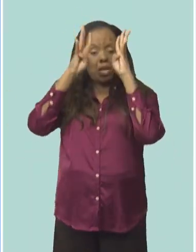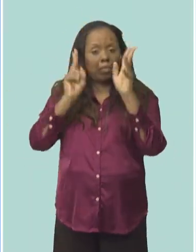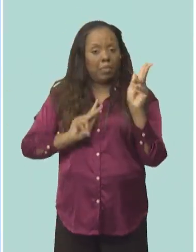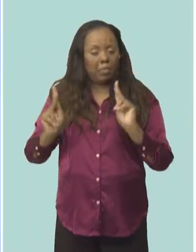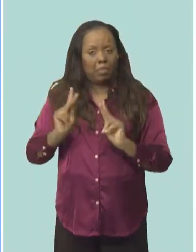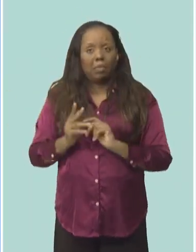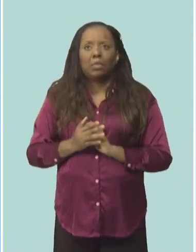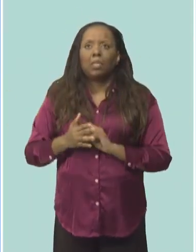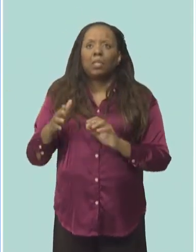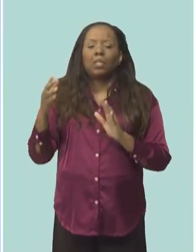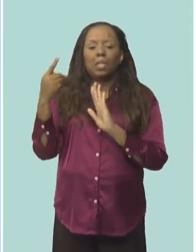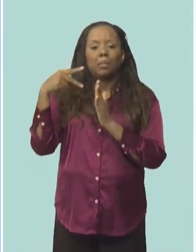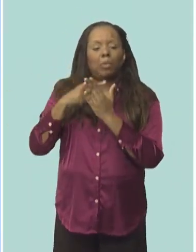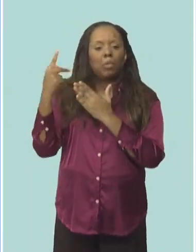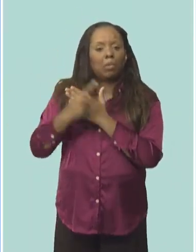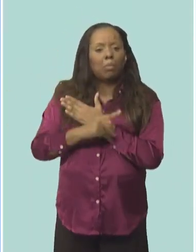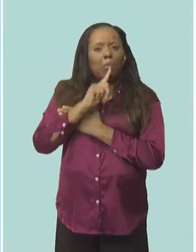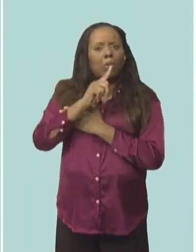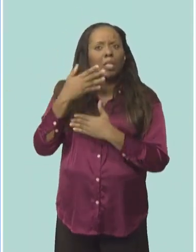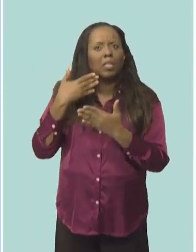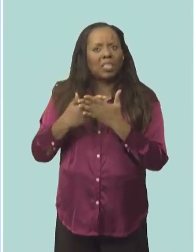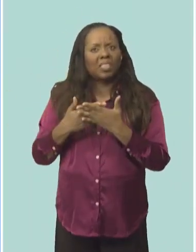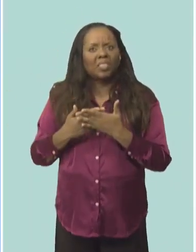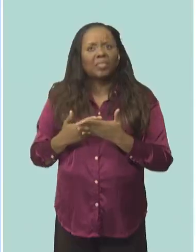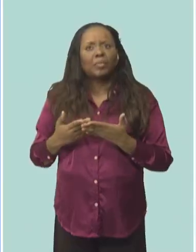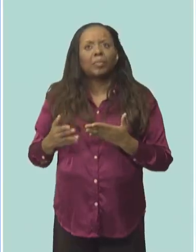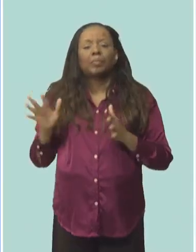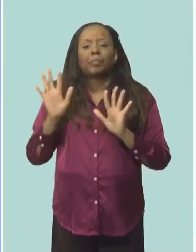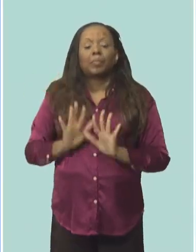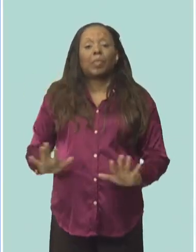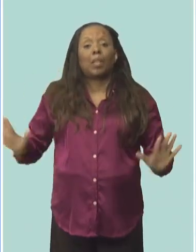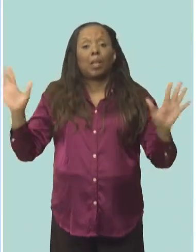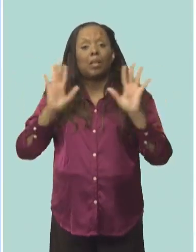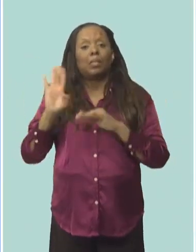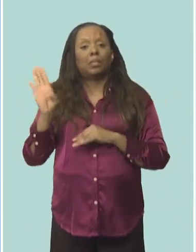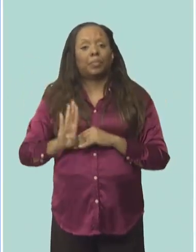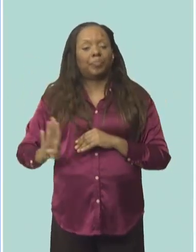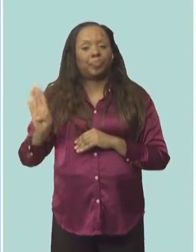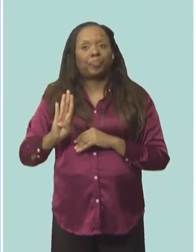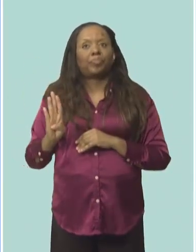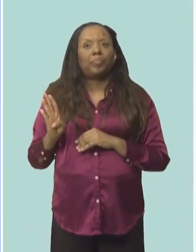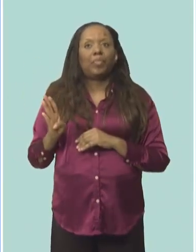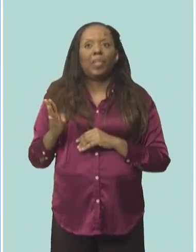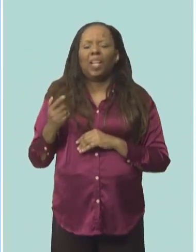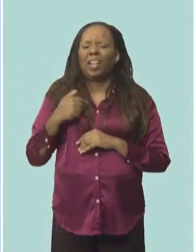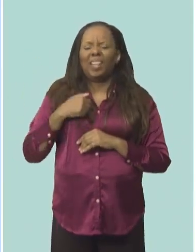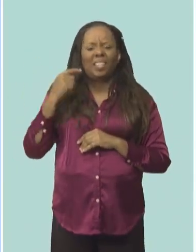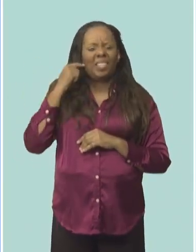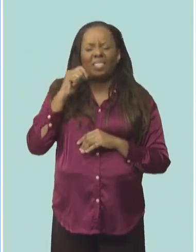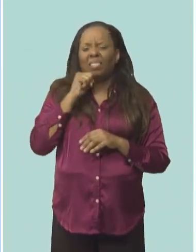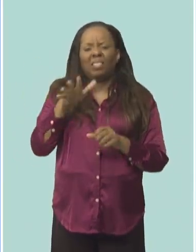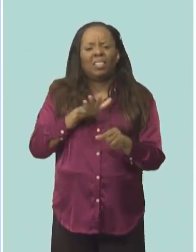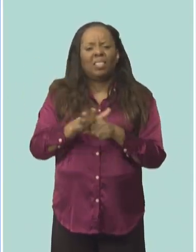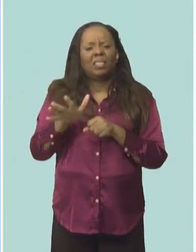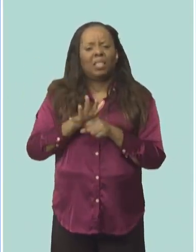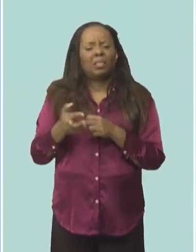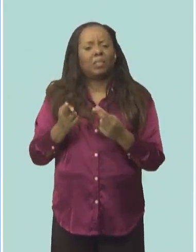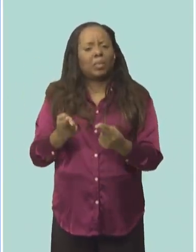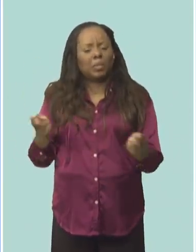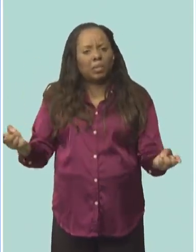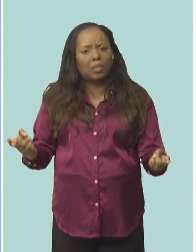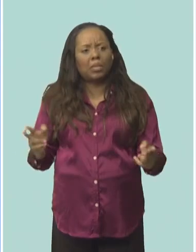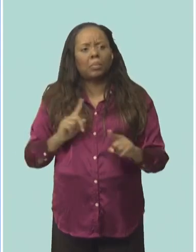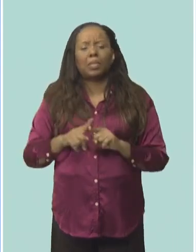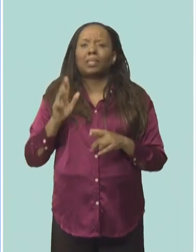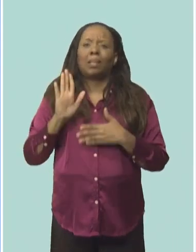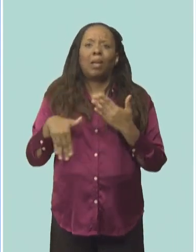very good for that. But this is across Barbados. I fear that there weren't enough resources. But that goes for all